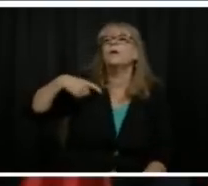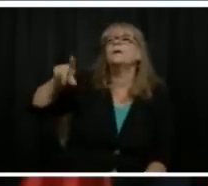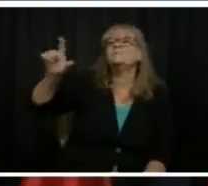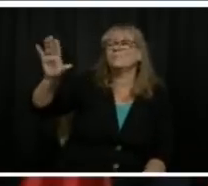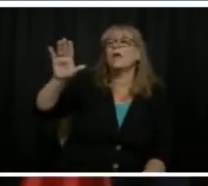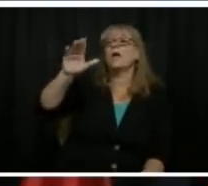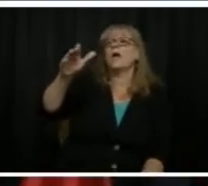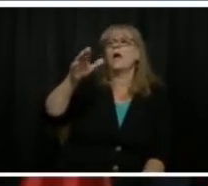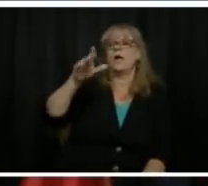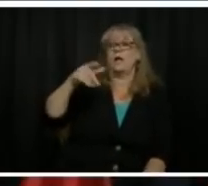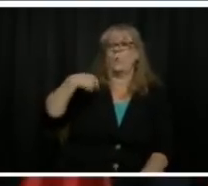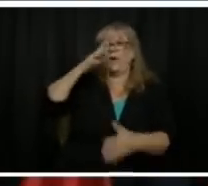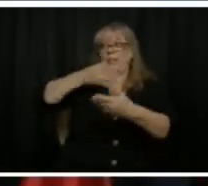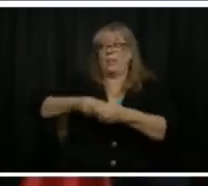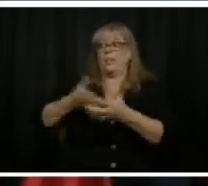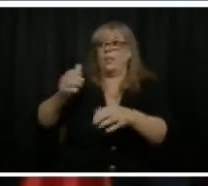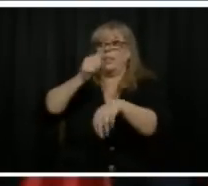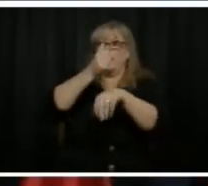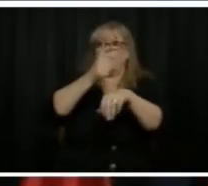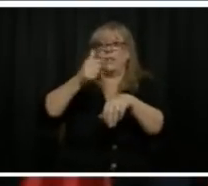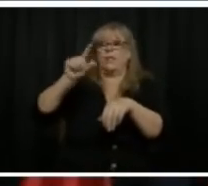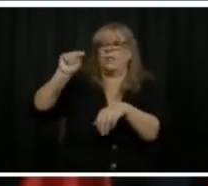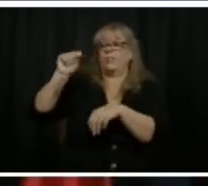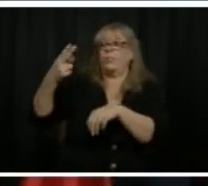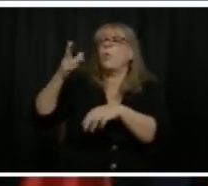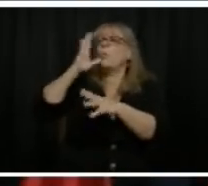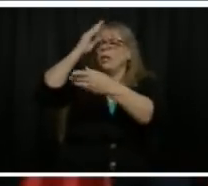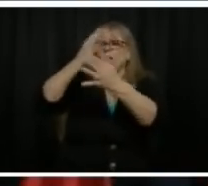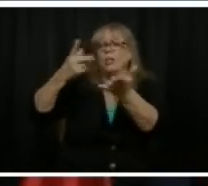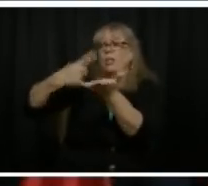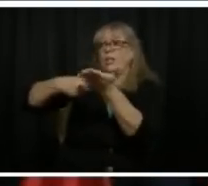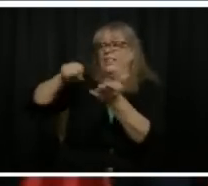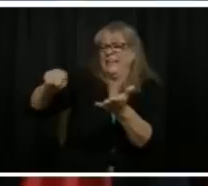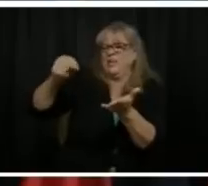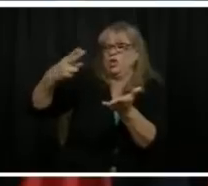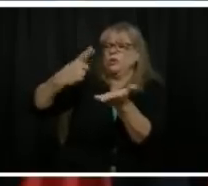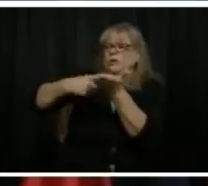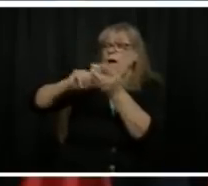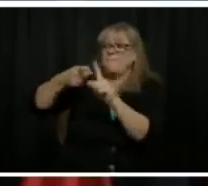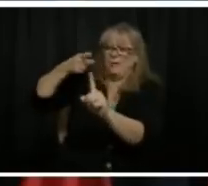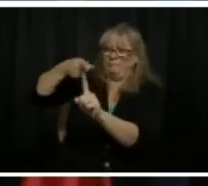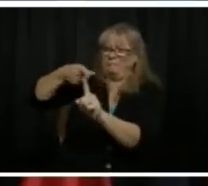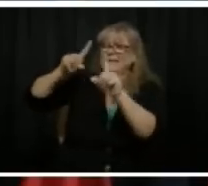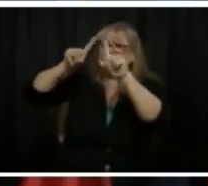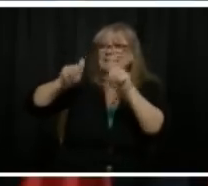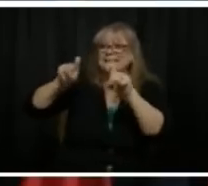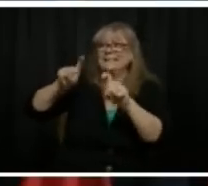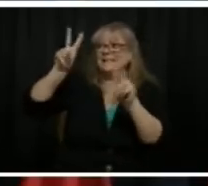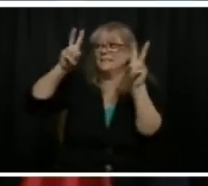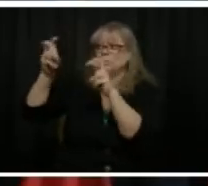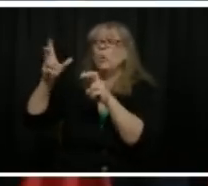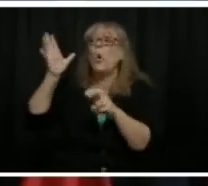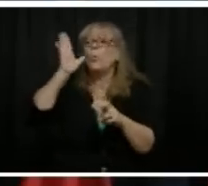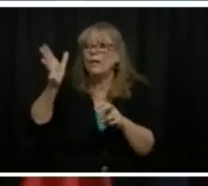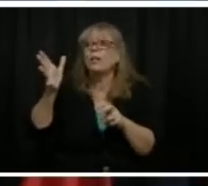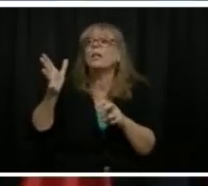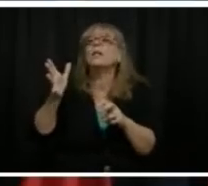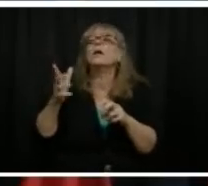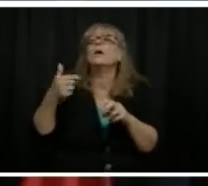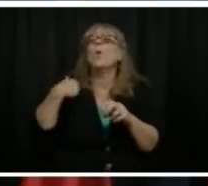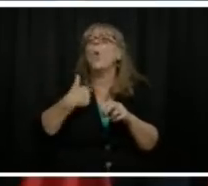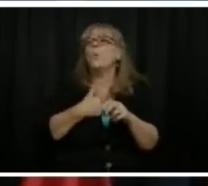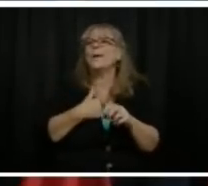But I think the short answer here is we can walk and chew gum at the same time, and we must walk and chew gum at the same time. Meaning, of course, we are focused